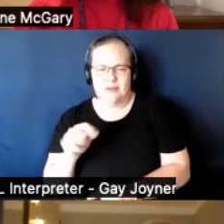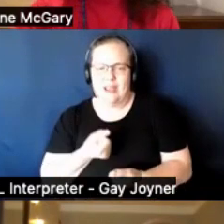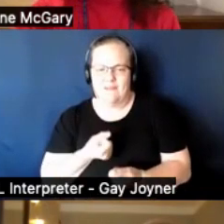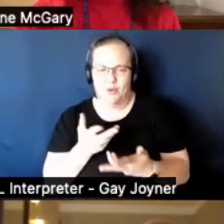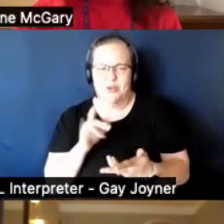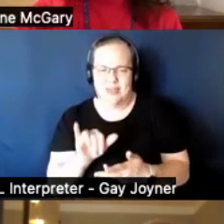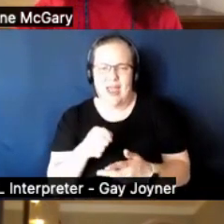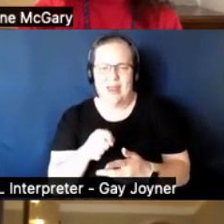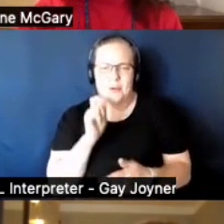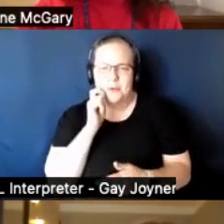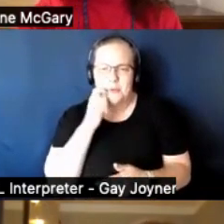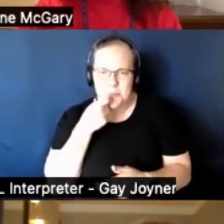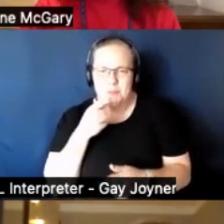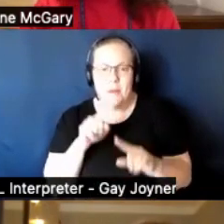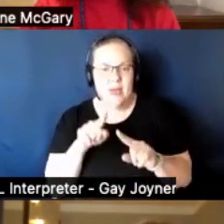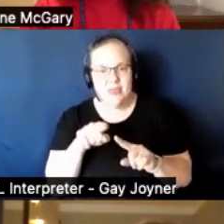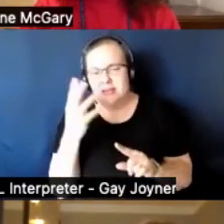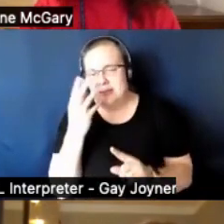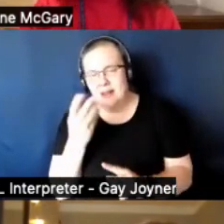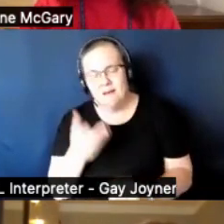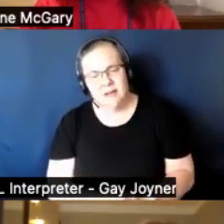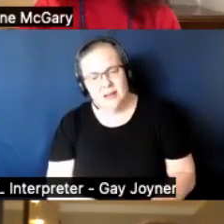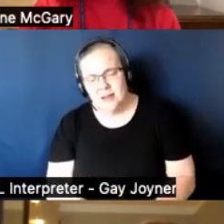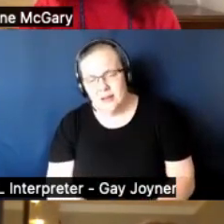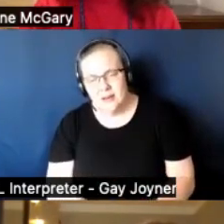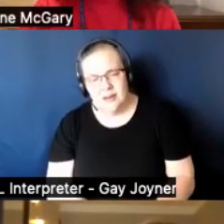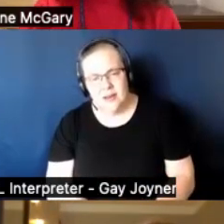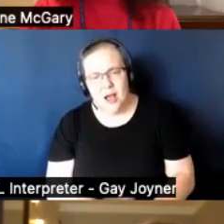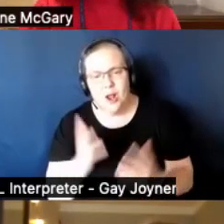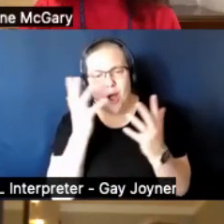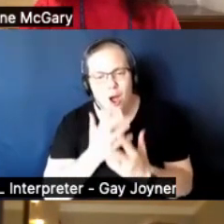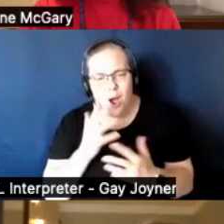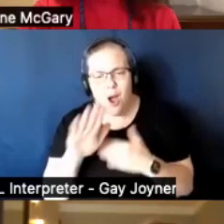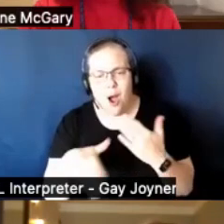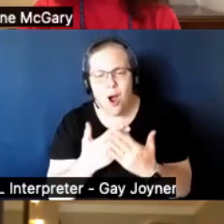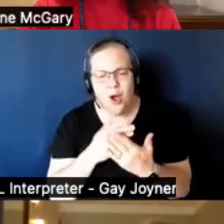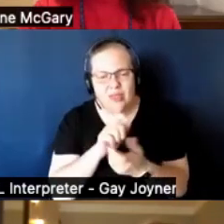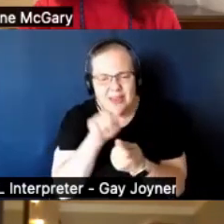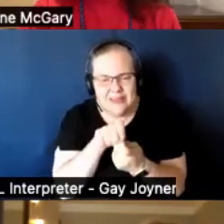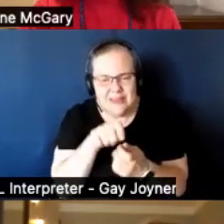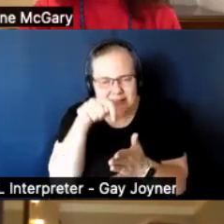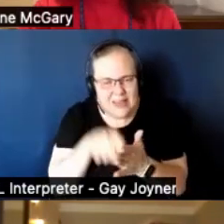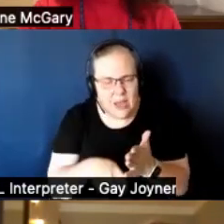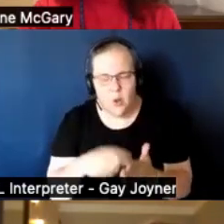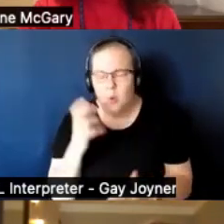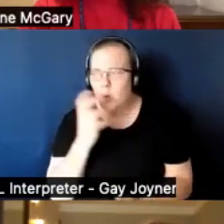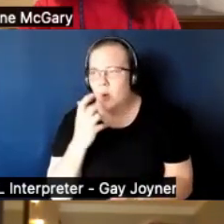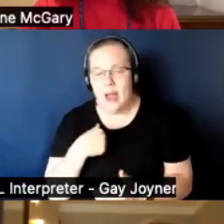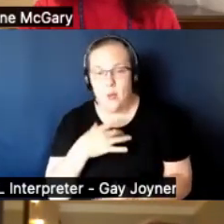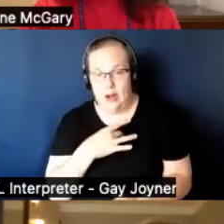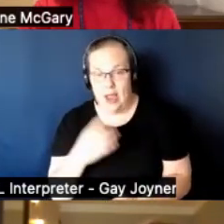Pretty cool. Pretty cool. This is lovely. Yes. And look at all that detail. All that detail. I would like to